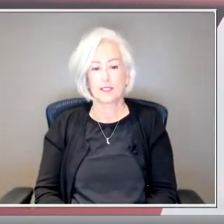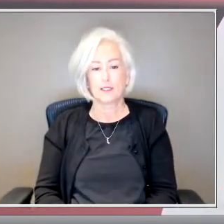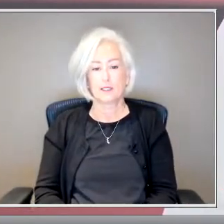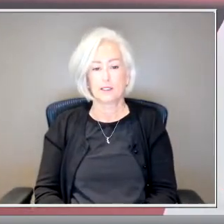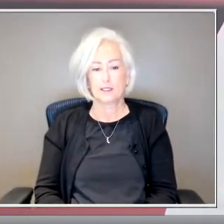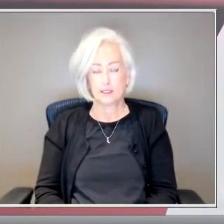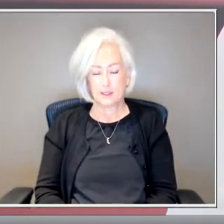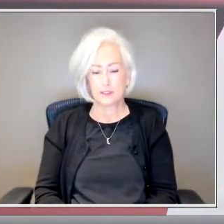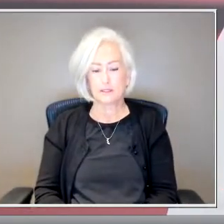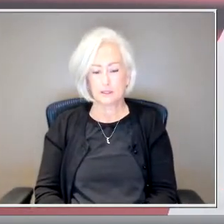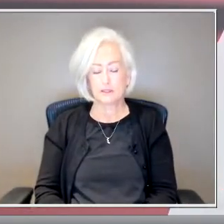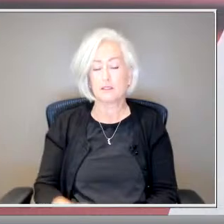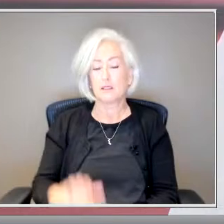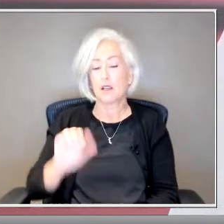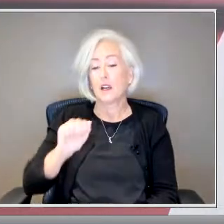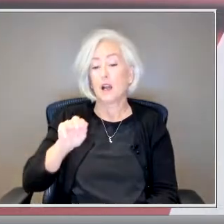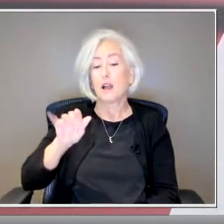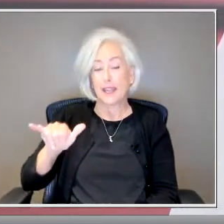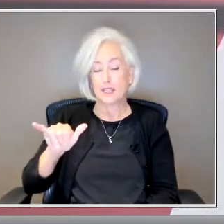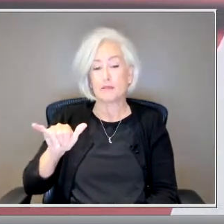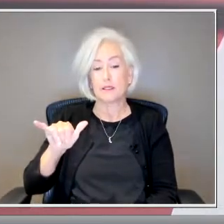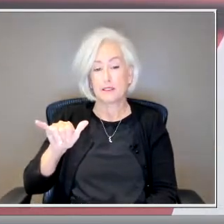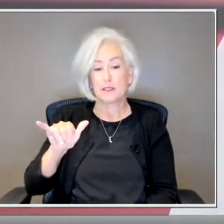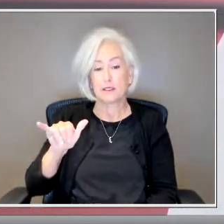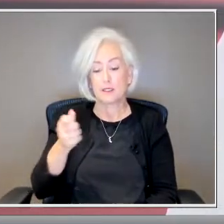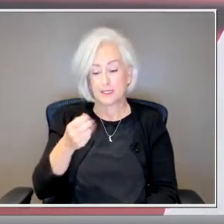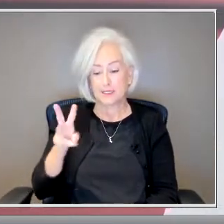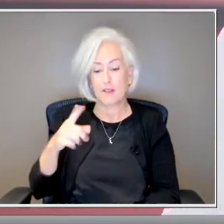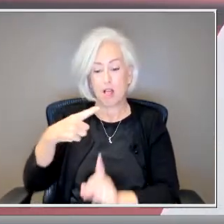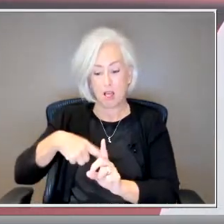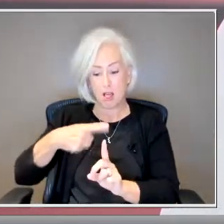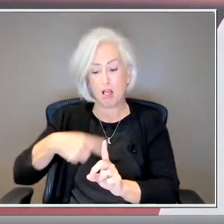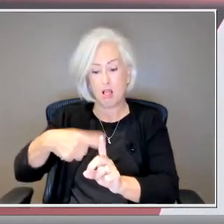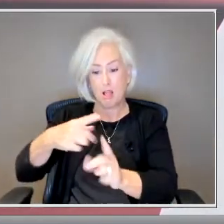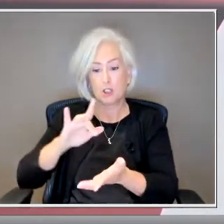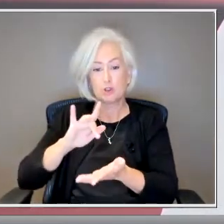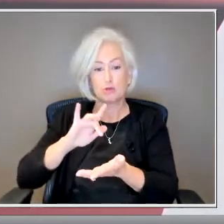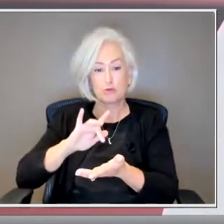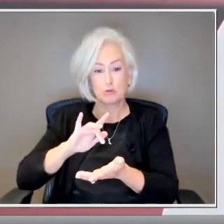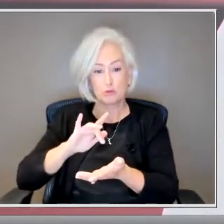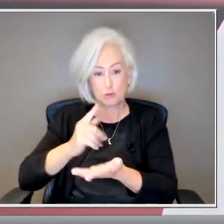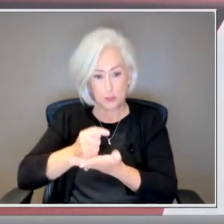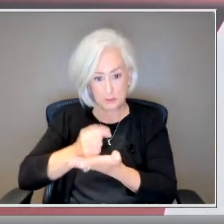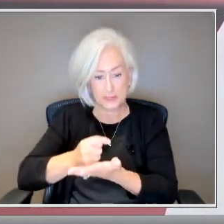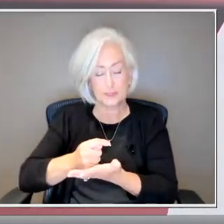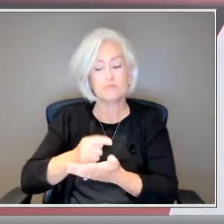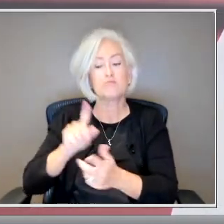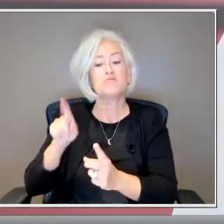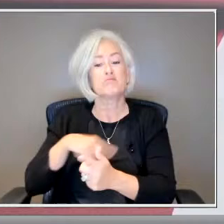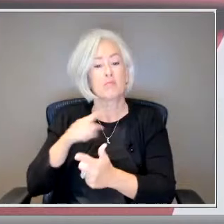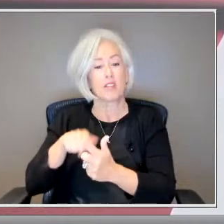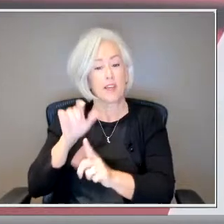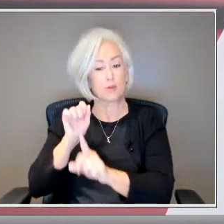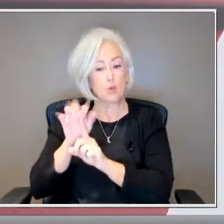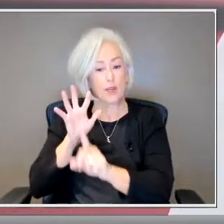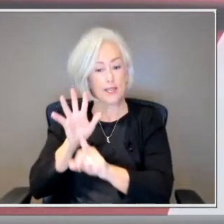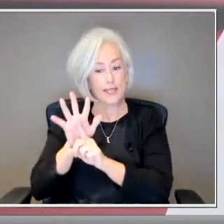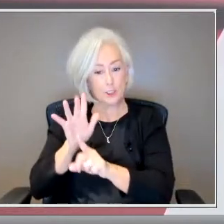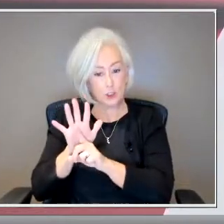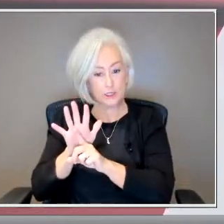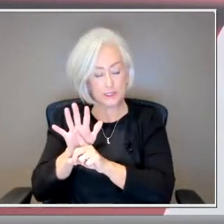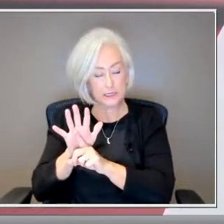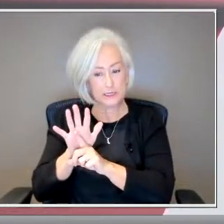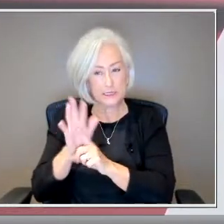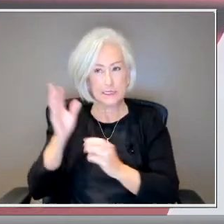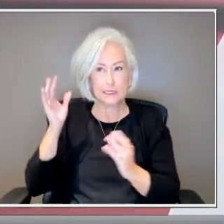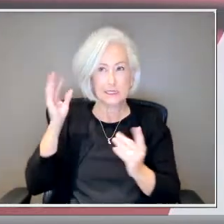she had gotten several months of treatment and had gotten radiation. And so it was kind of like, oh,